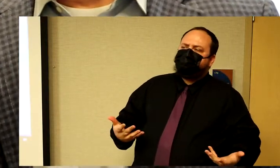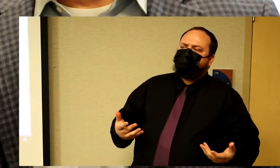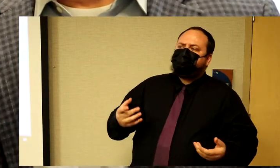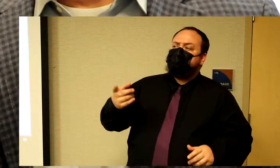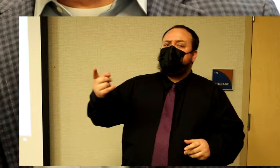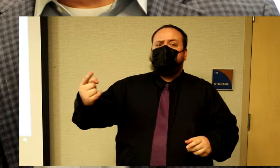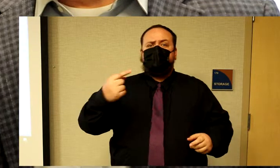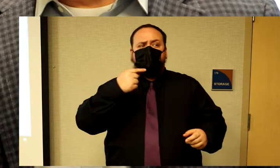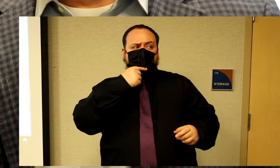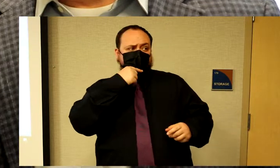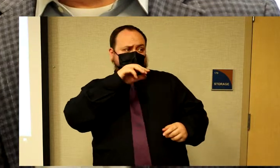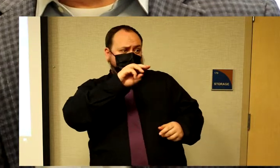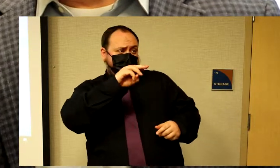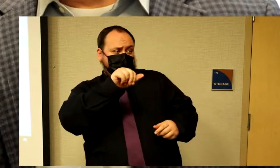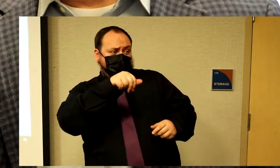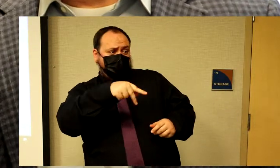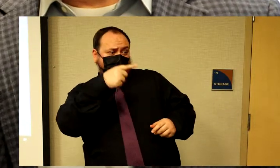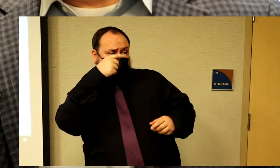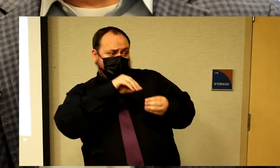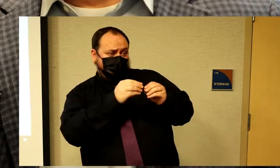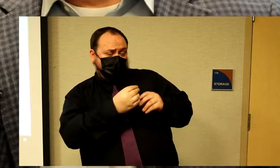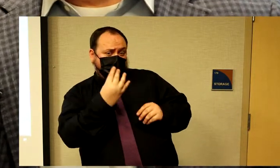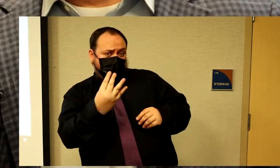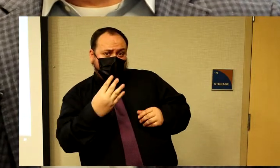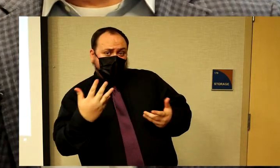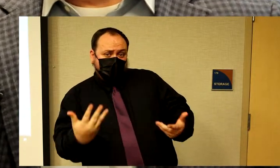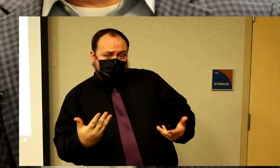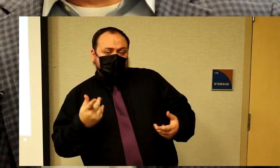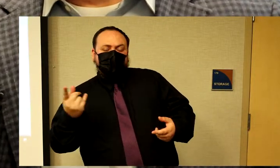number 4, for instance, has 3